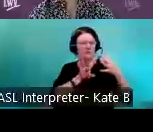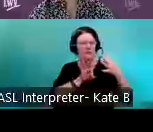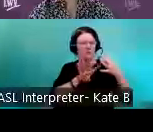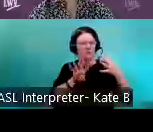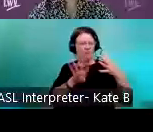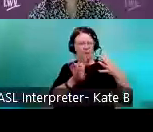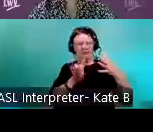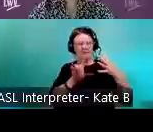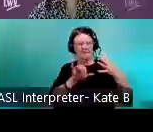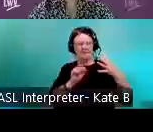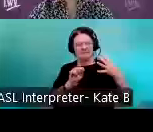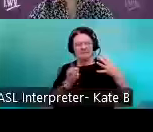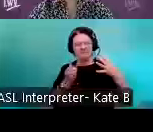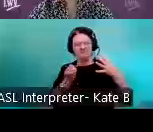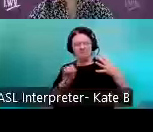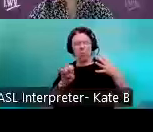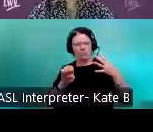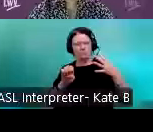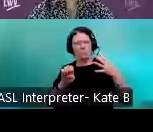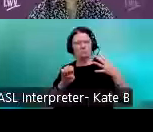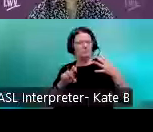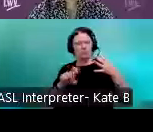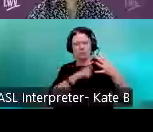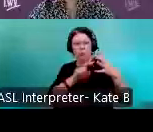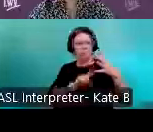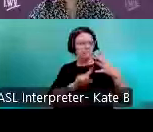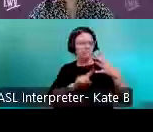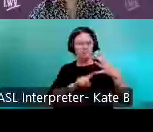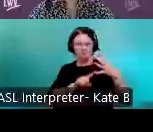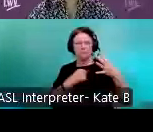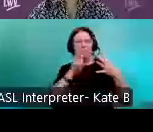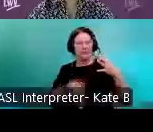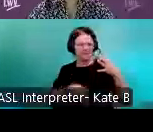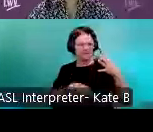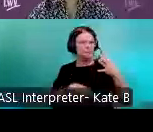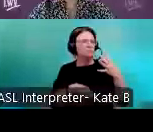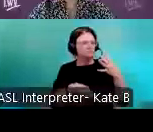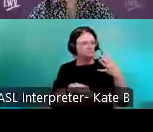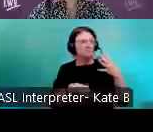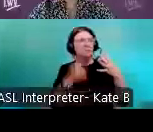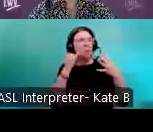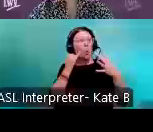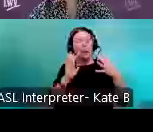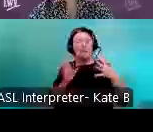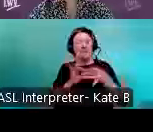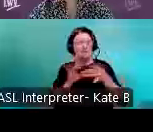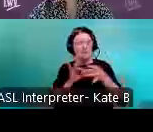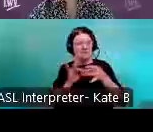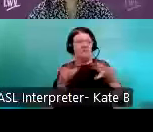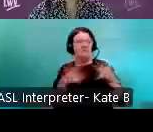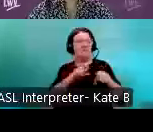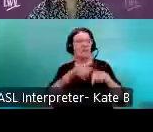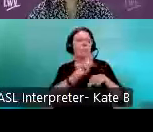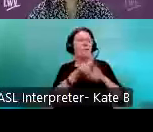we want to help you. So you can call this number anytime. Somebody usually gets back to you, usually within 24